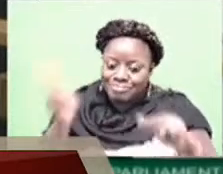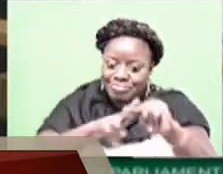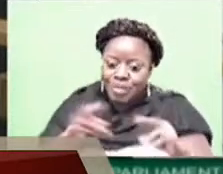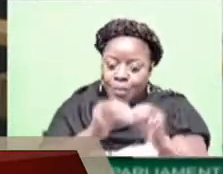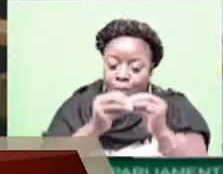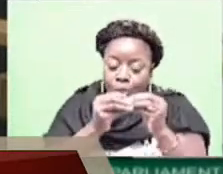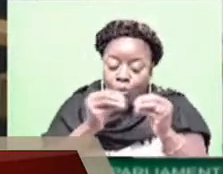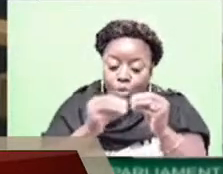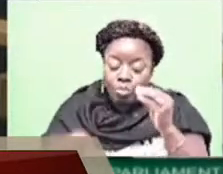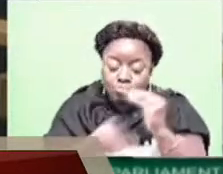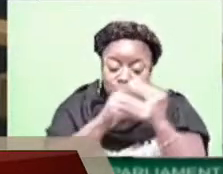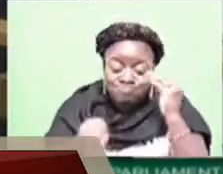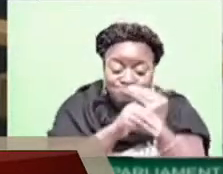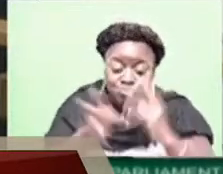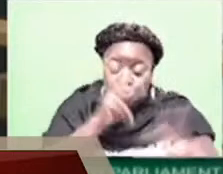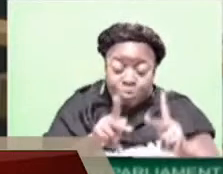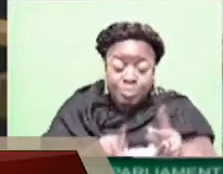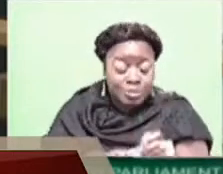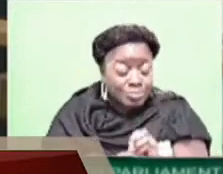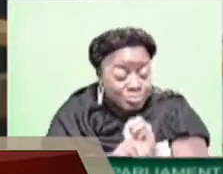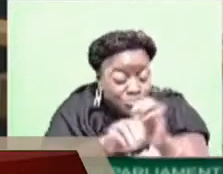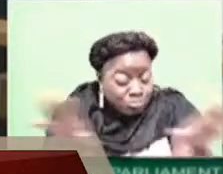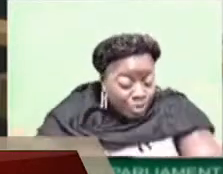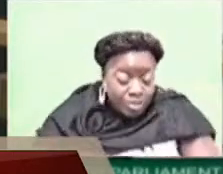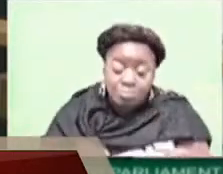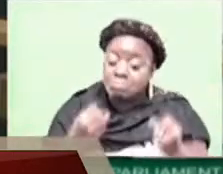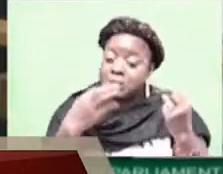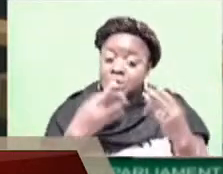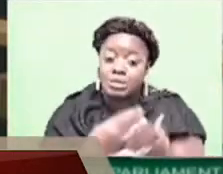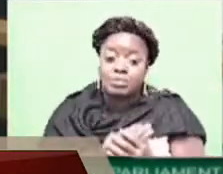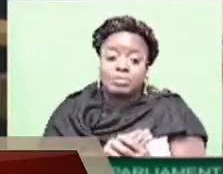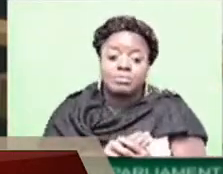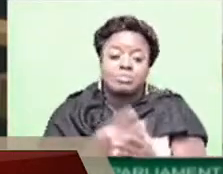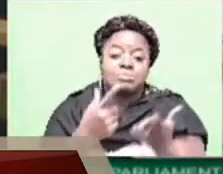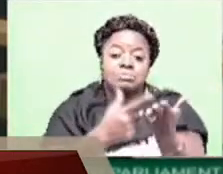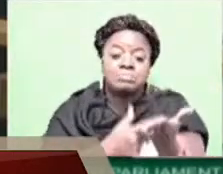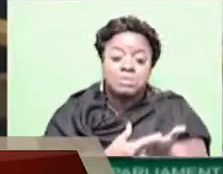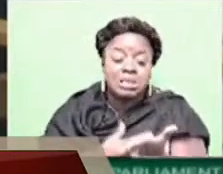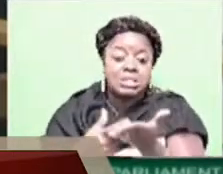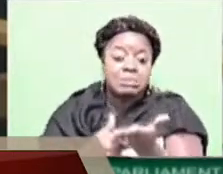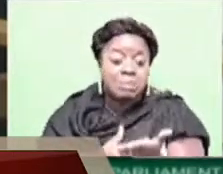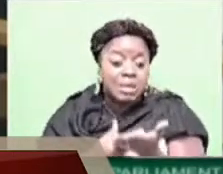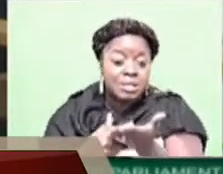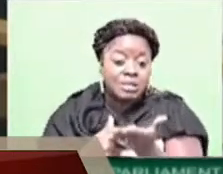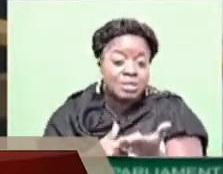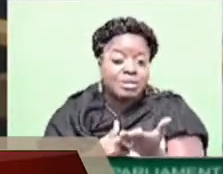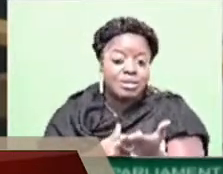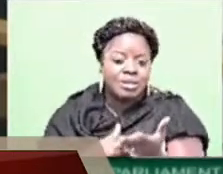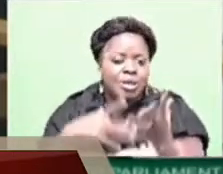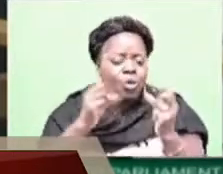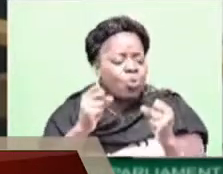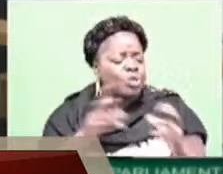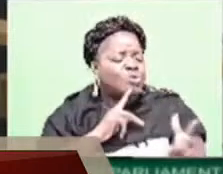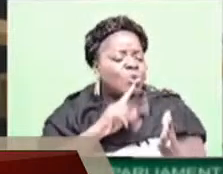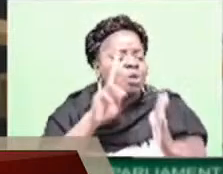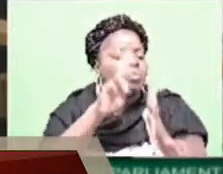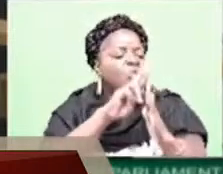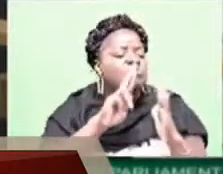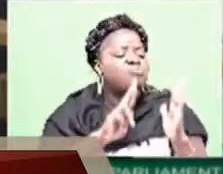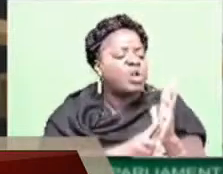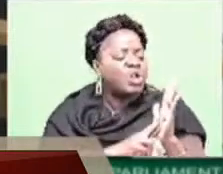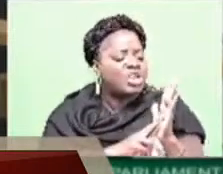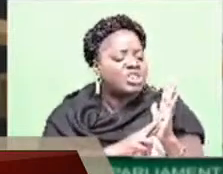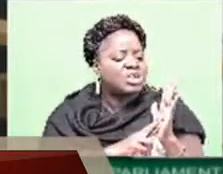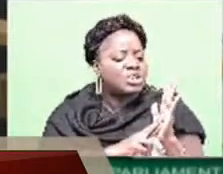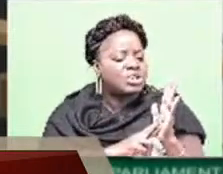we have to explore in detail. Now, this debate strictly deals with respect to the regulations, the enforcement of the